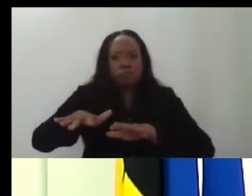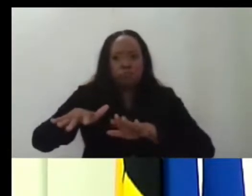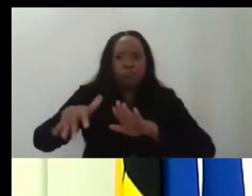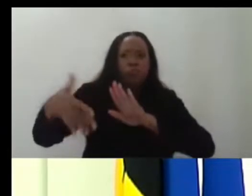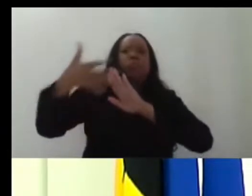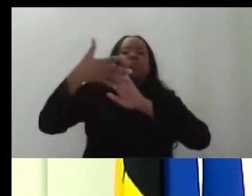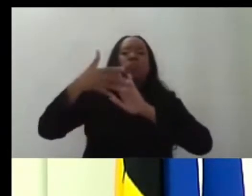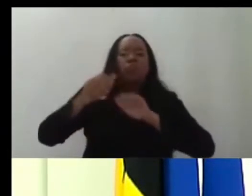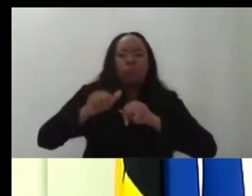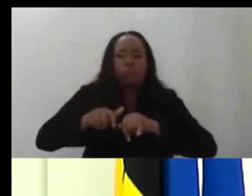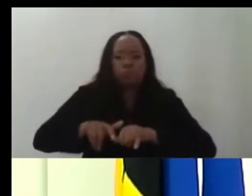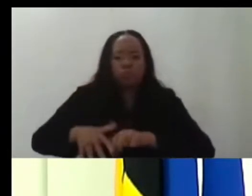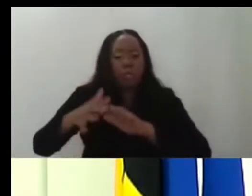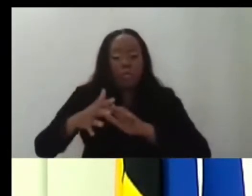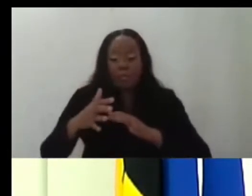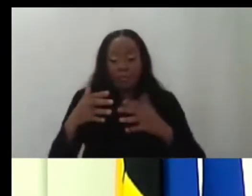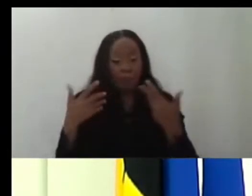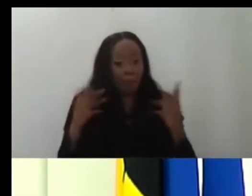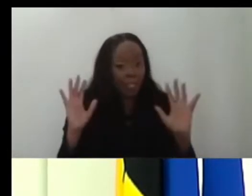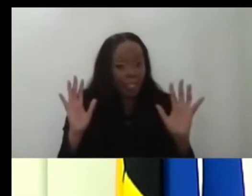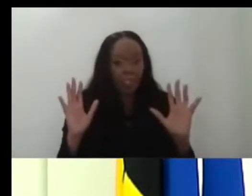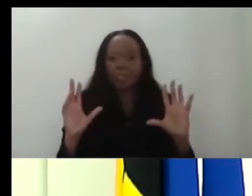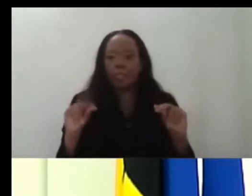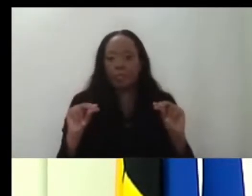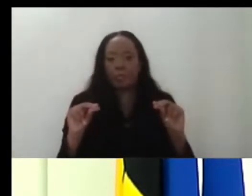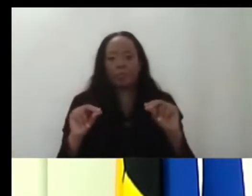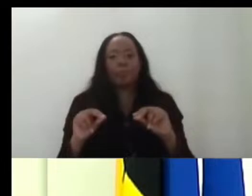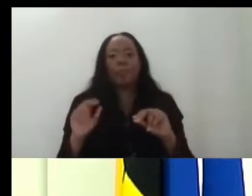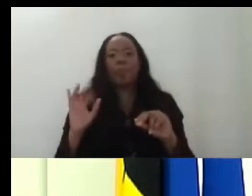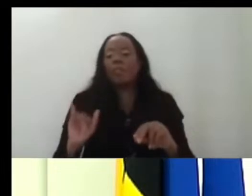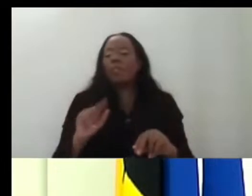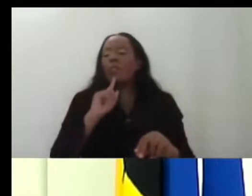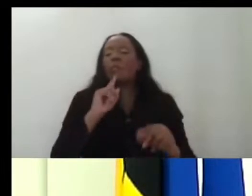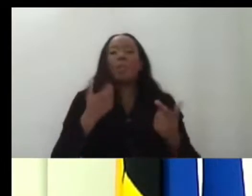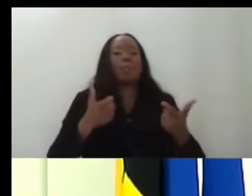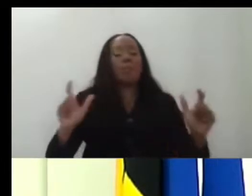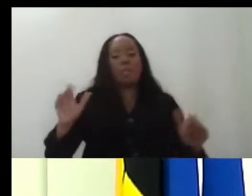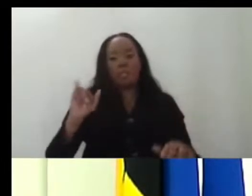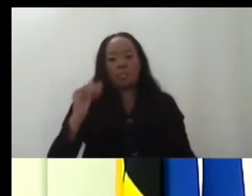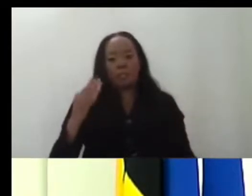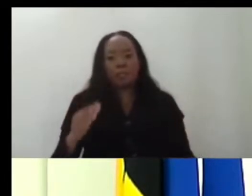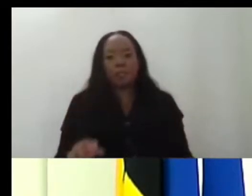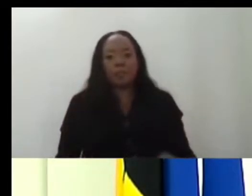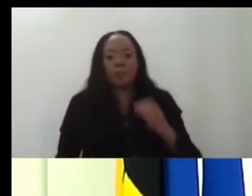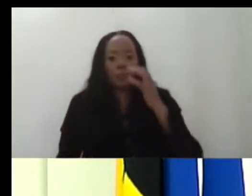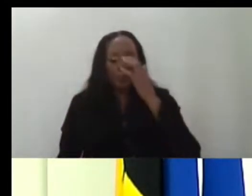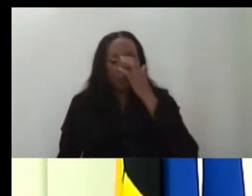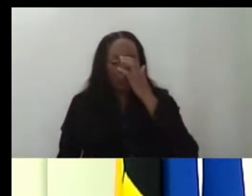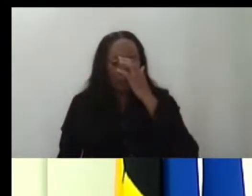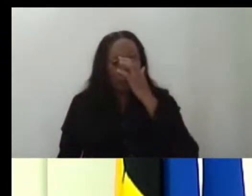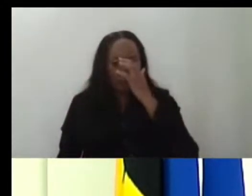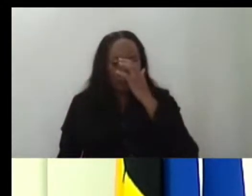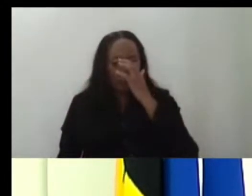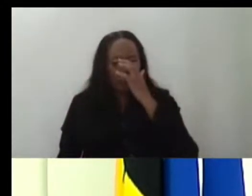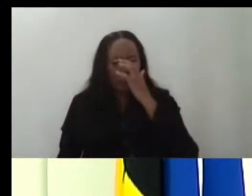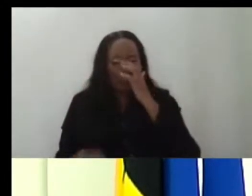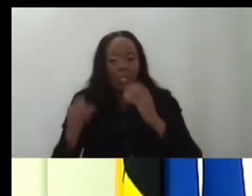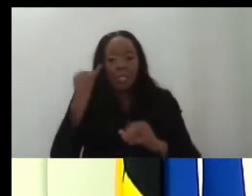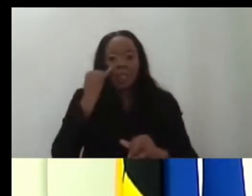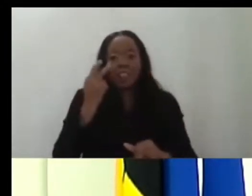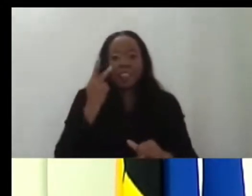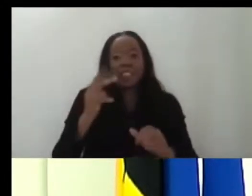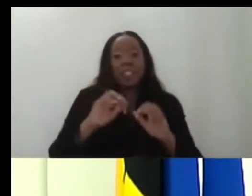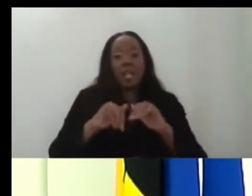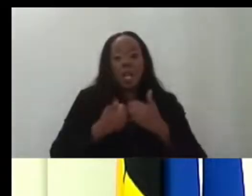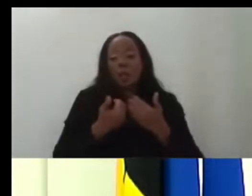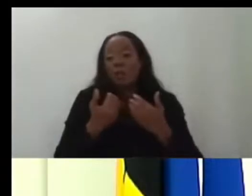Is it complete? No, it's not complete. Right? That was a massive undertaking. If you look at what was involved in rebuilding it, a lot of that equipment was